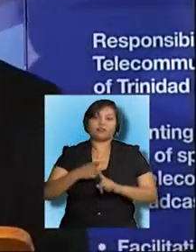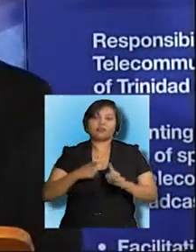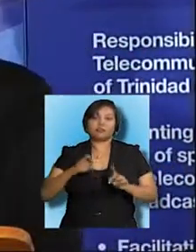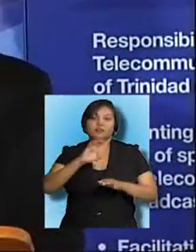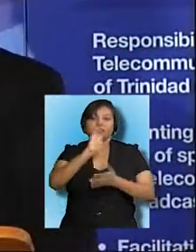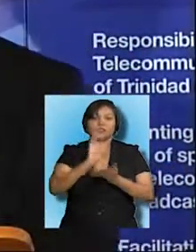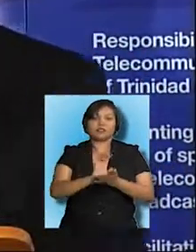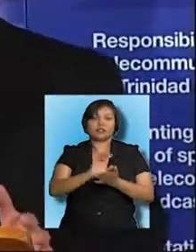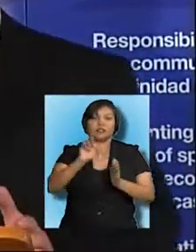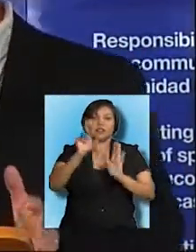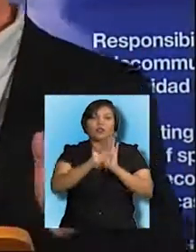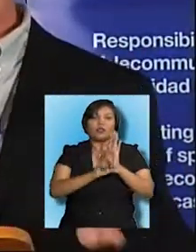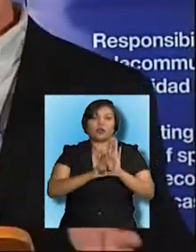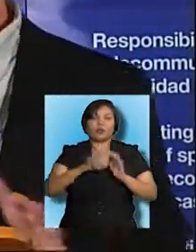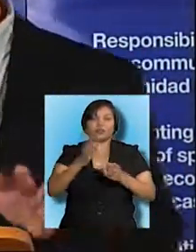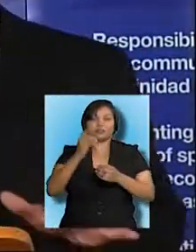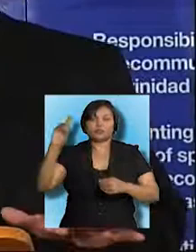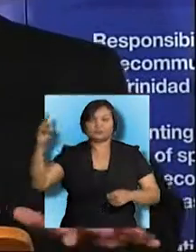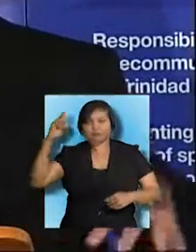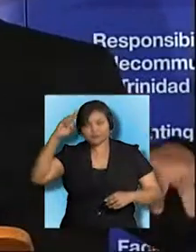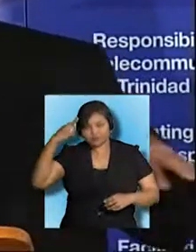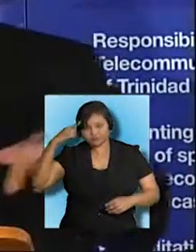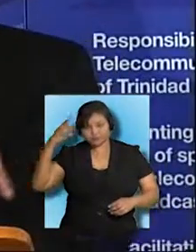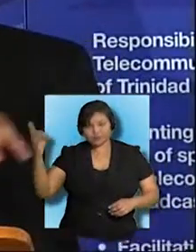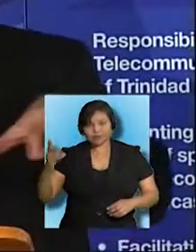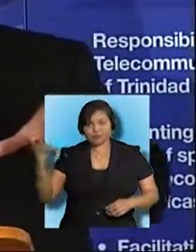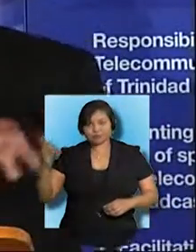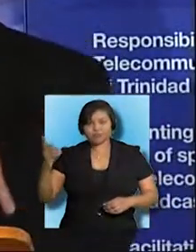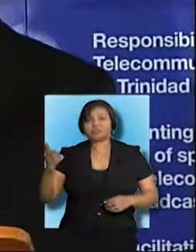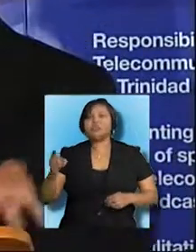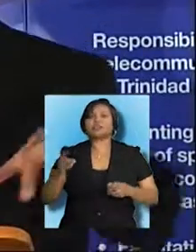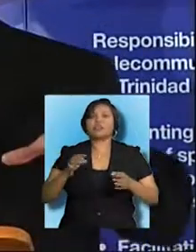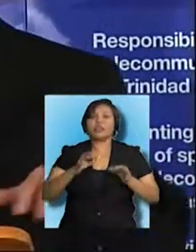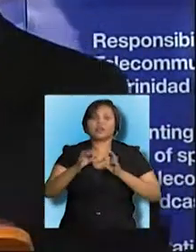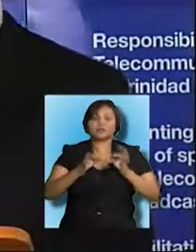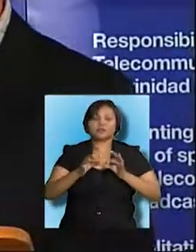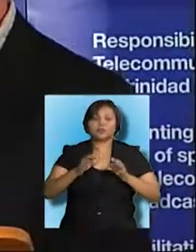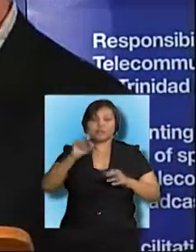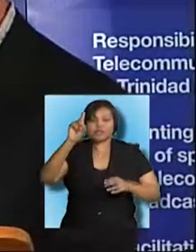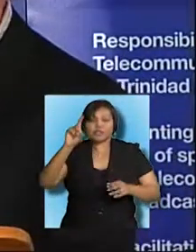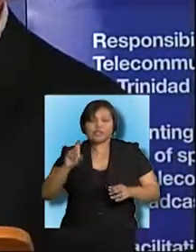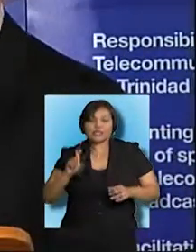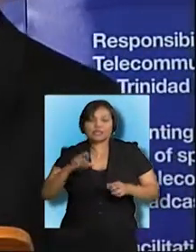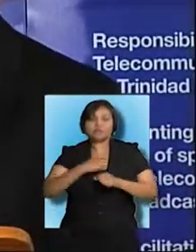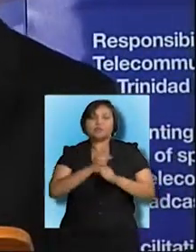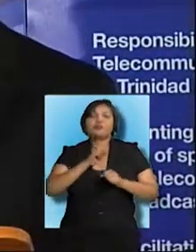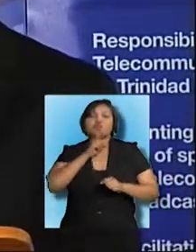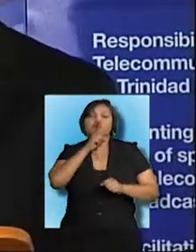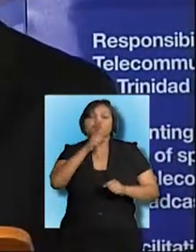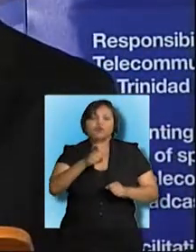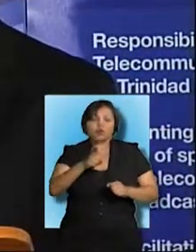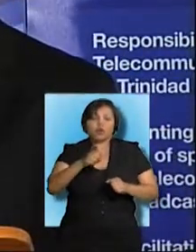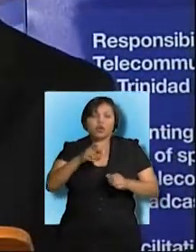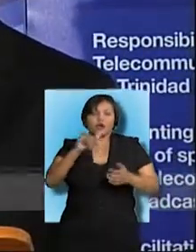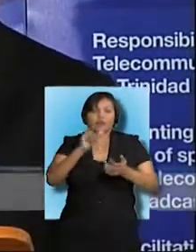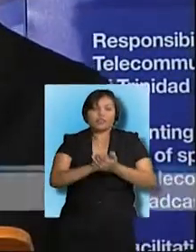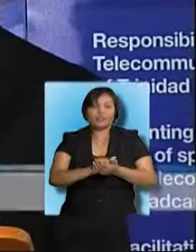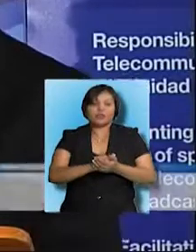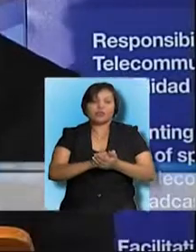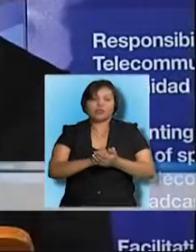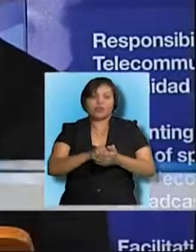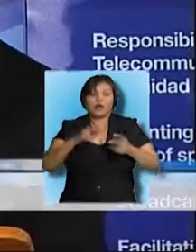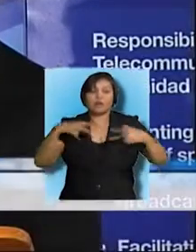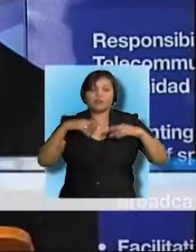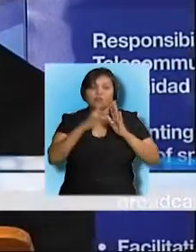Law and Democracy, expands on the need for early intervention and illustrates the problems of media ownership in our